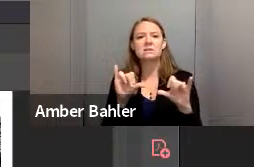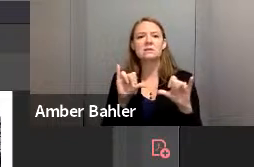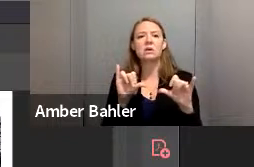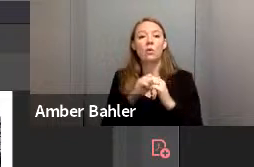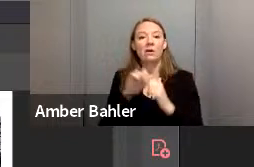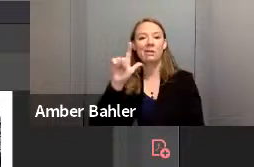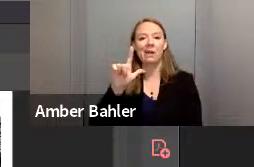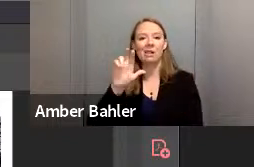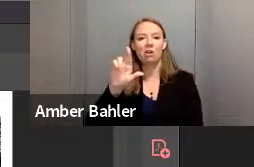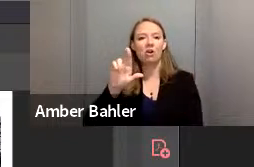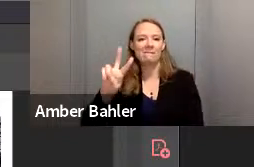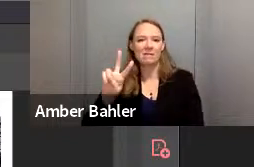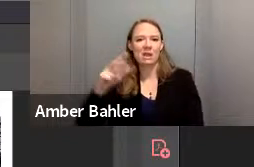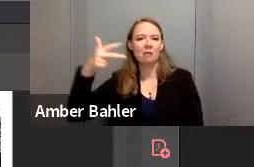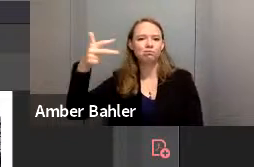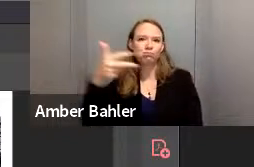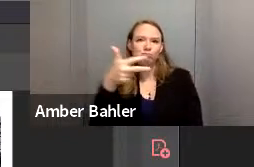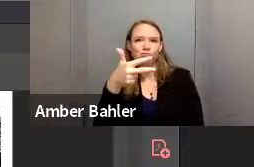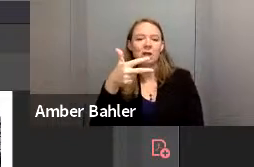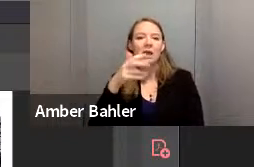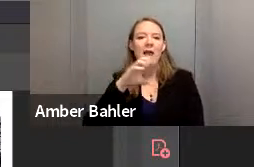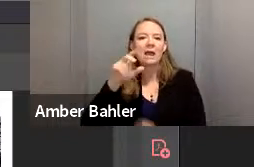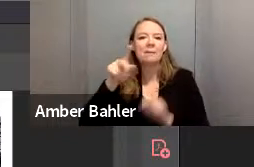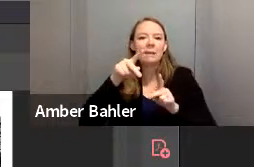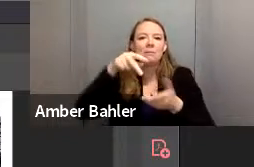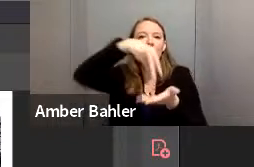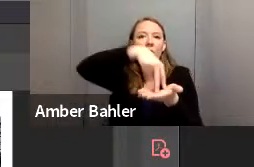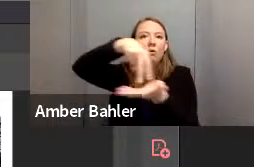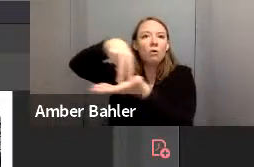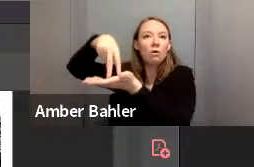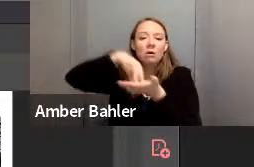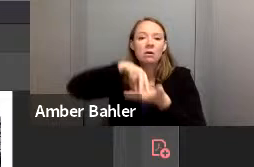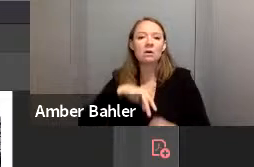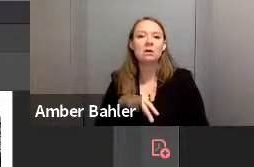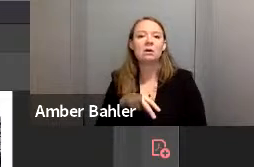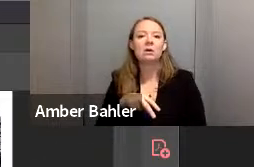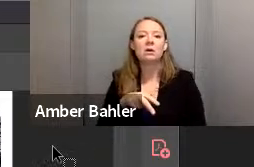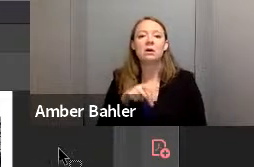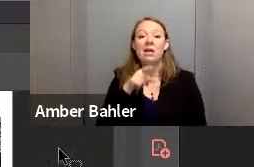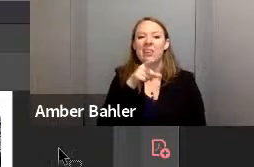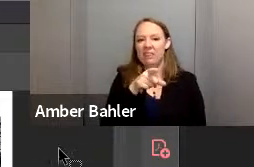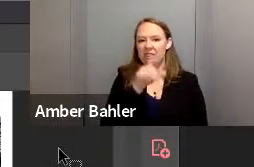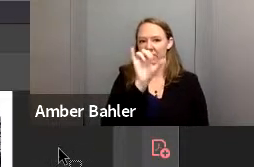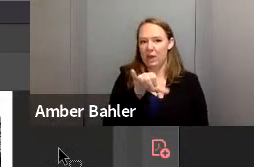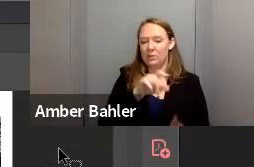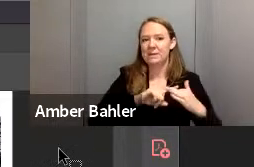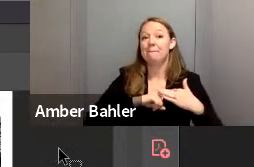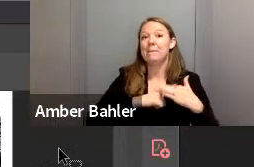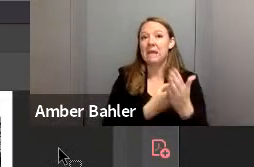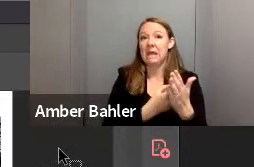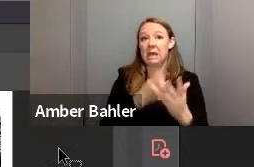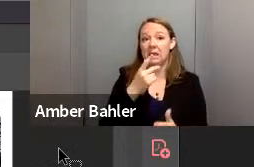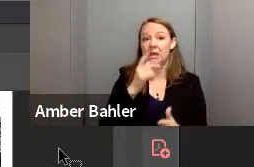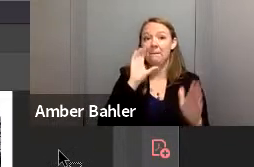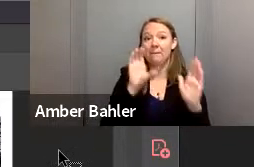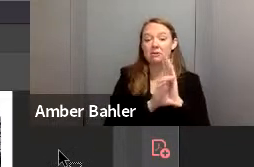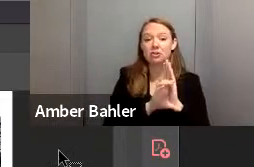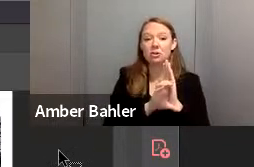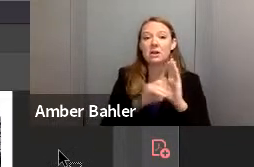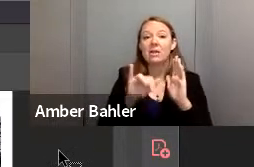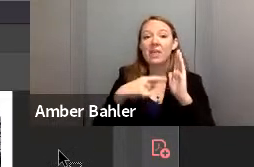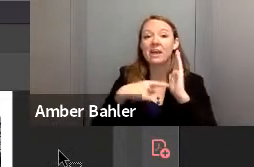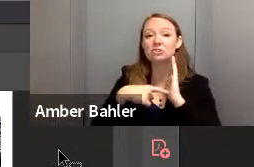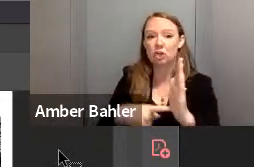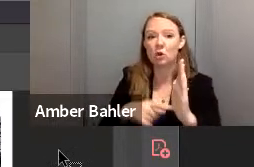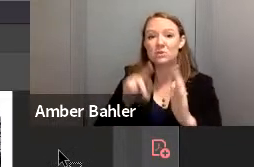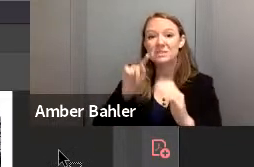some pedestrians within the station. These were some earlier renderings, so it displays the TVM on the platform, but there